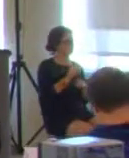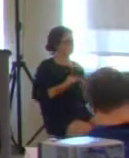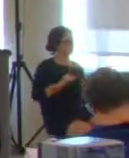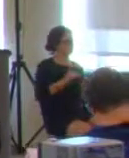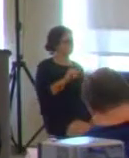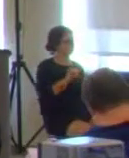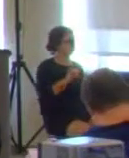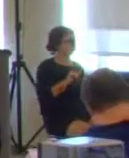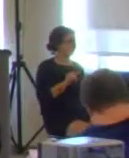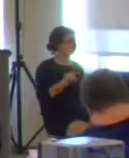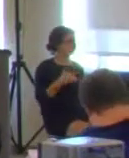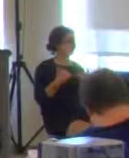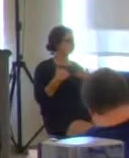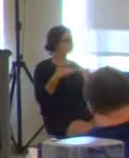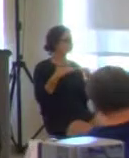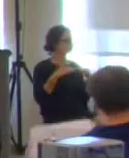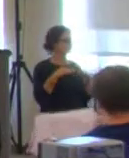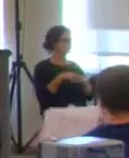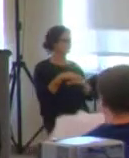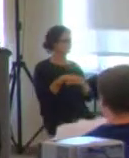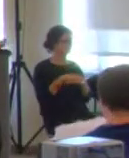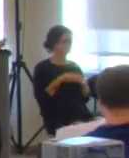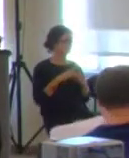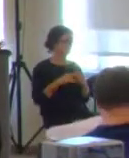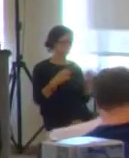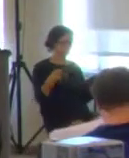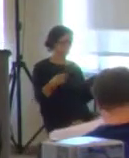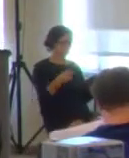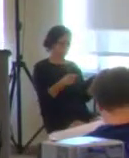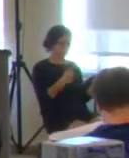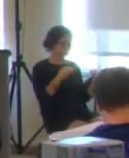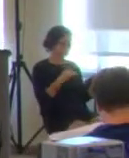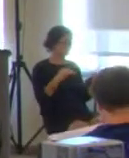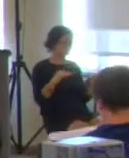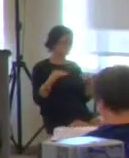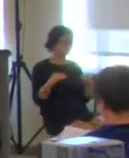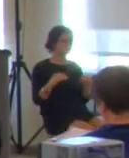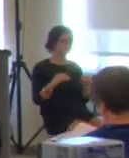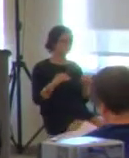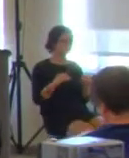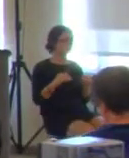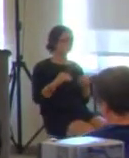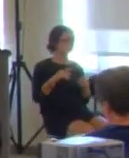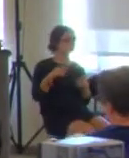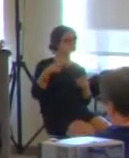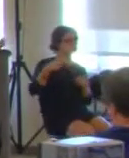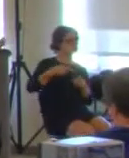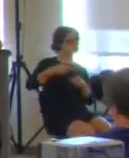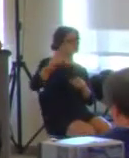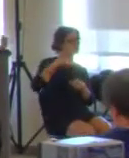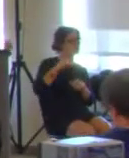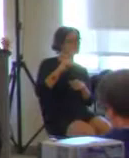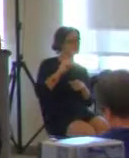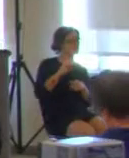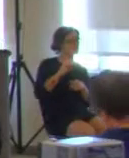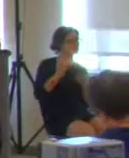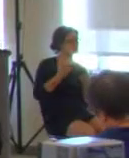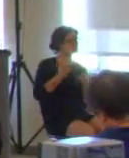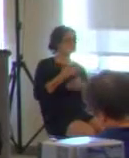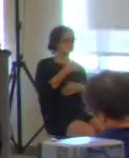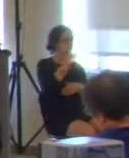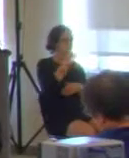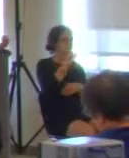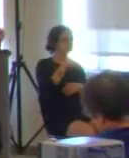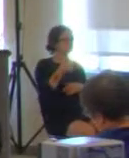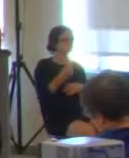as well that help train people, and not particularly, I don't believe, in vocational services, but is providing